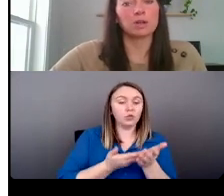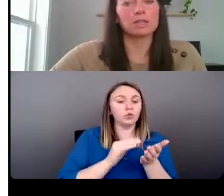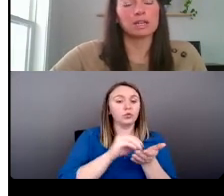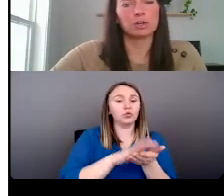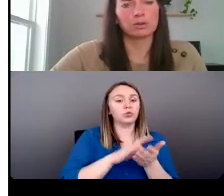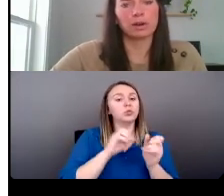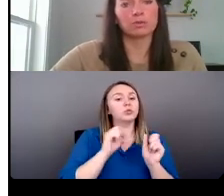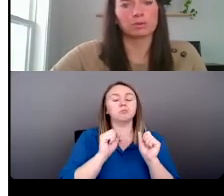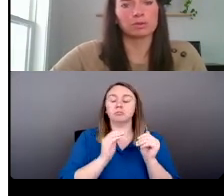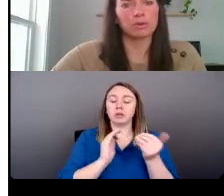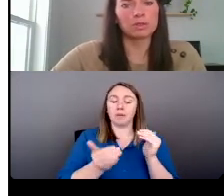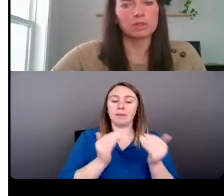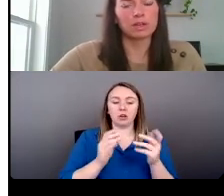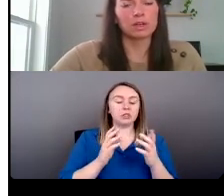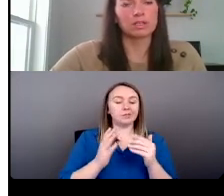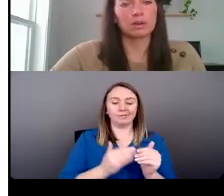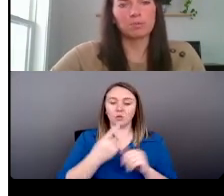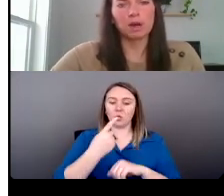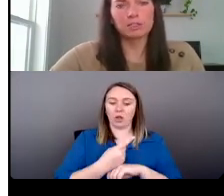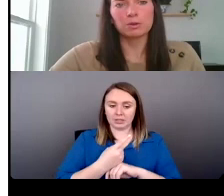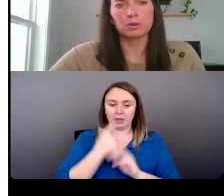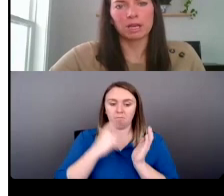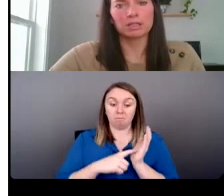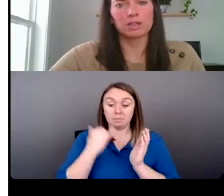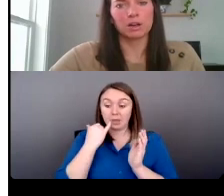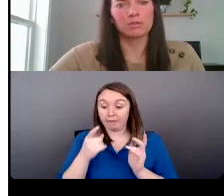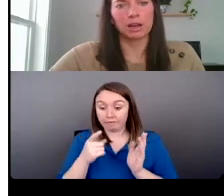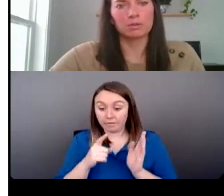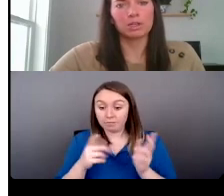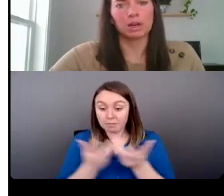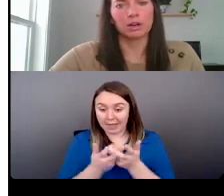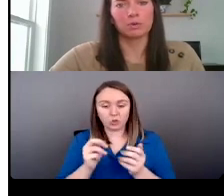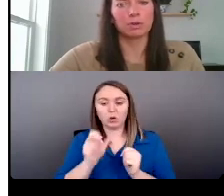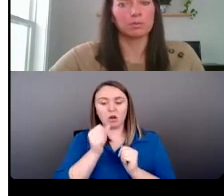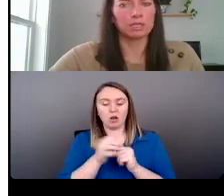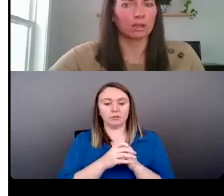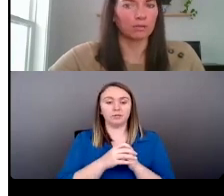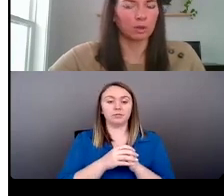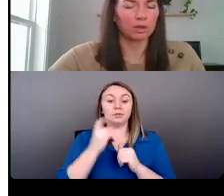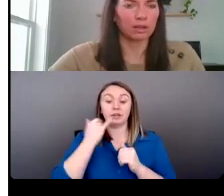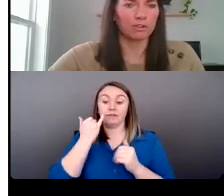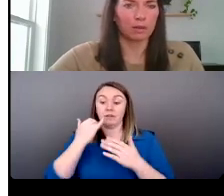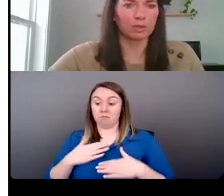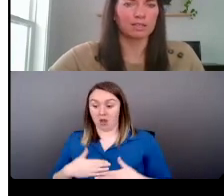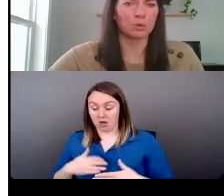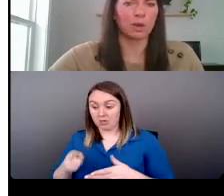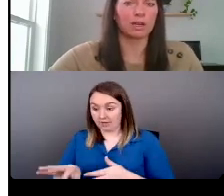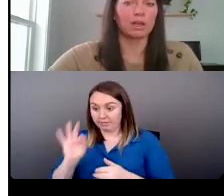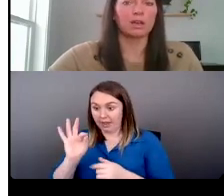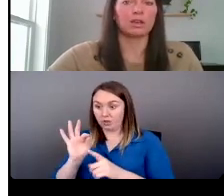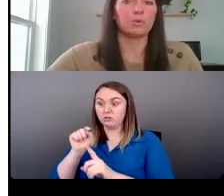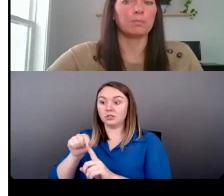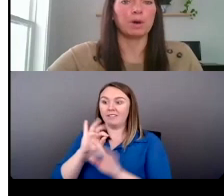a one-day turnaround for results. So if possible, remains are found for a missing loved one and family has to